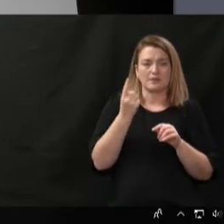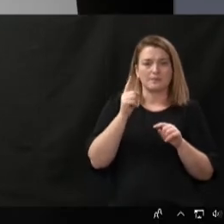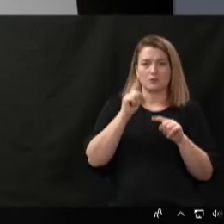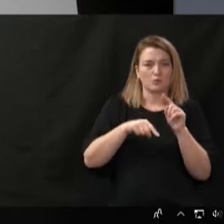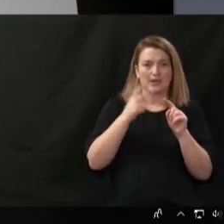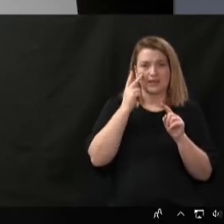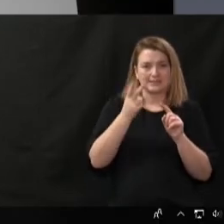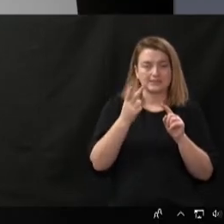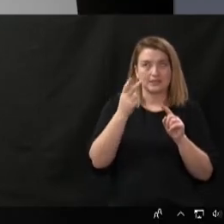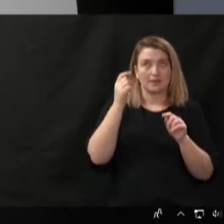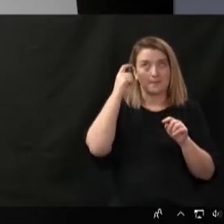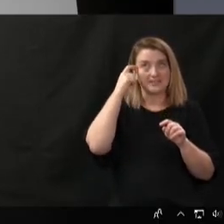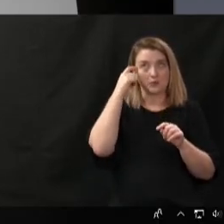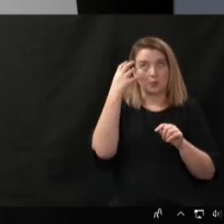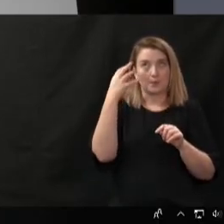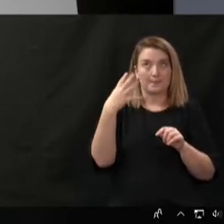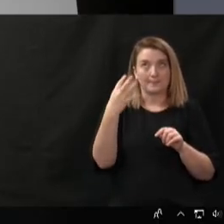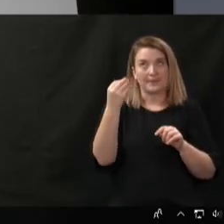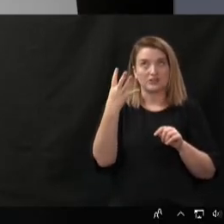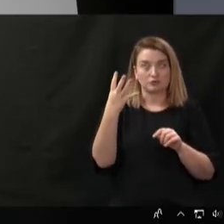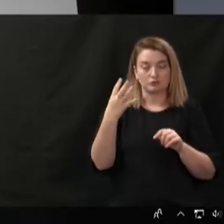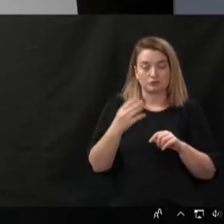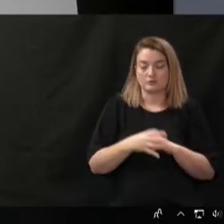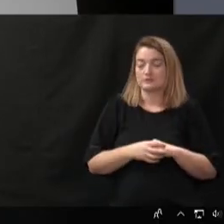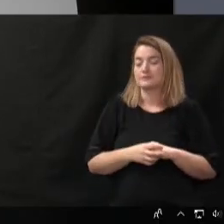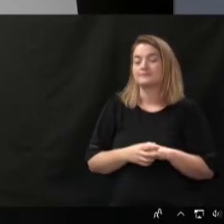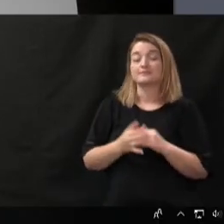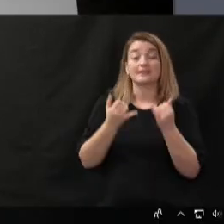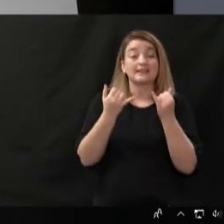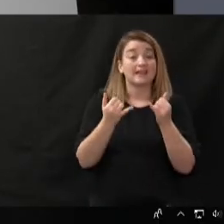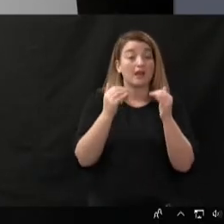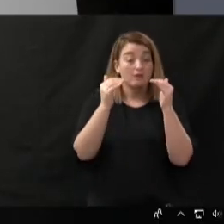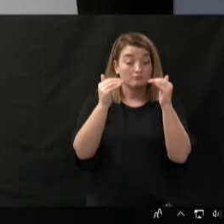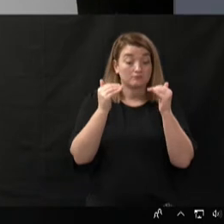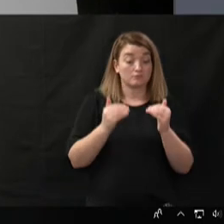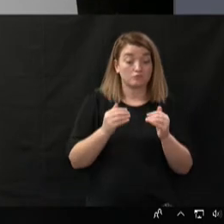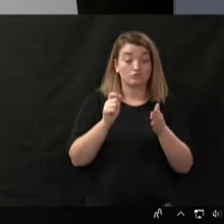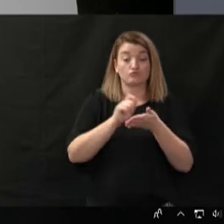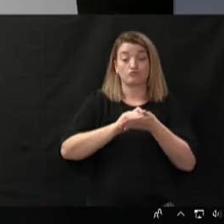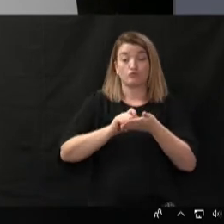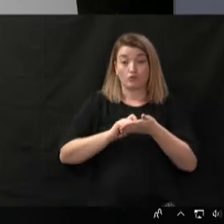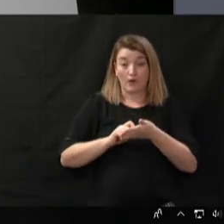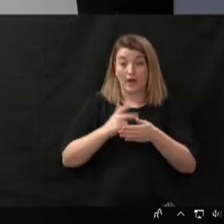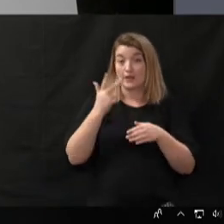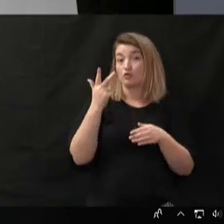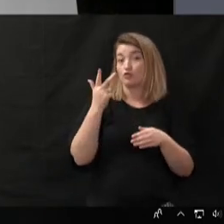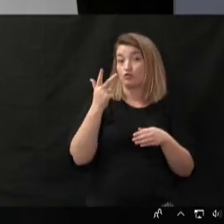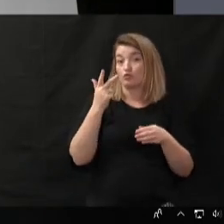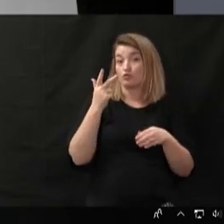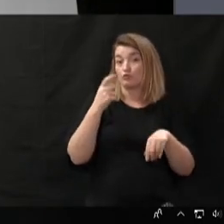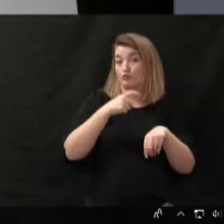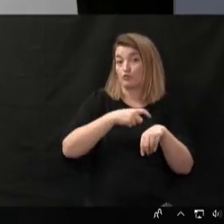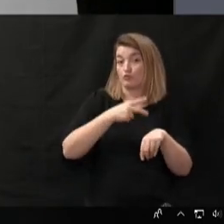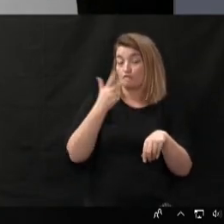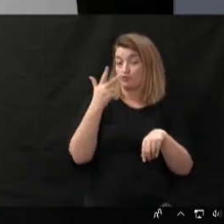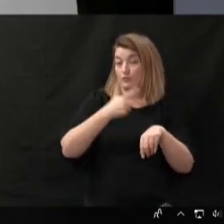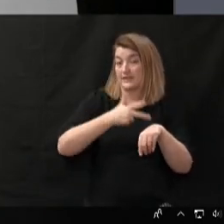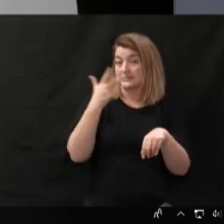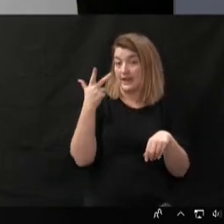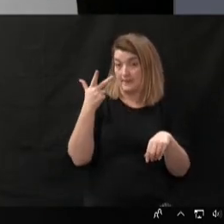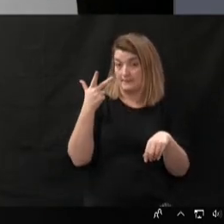Okay, now I want you to write it three more times, saying each letter as you write